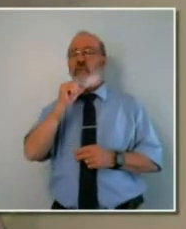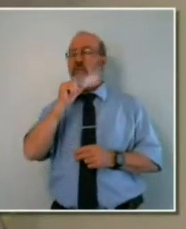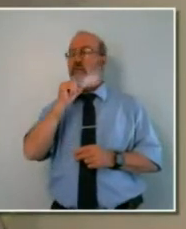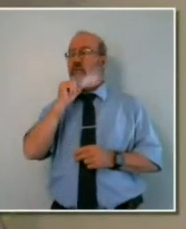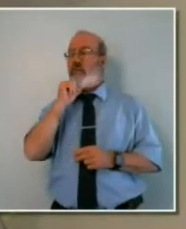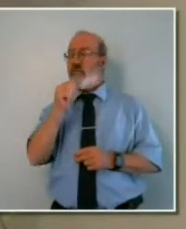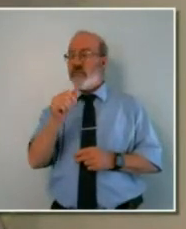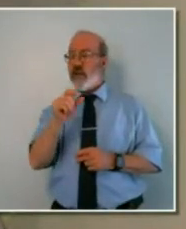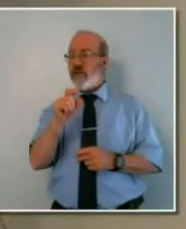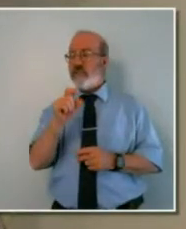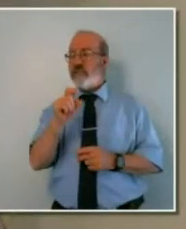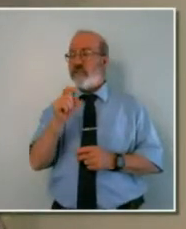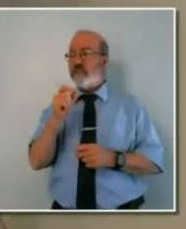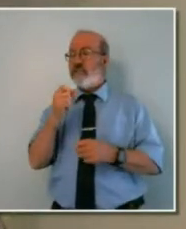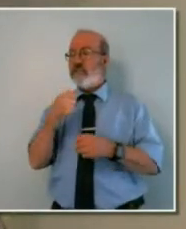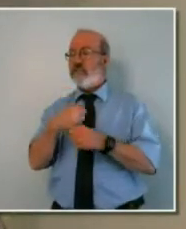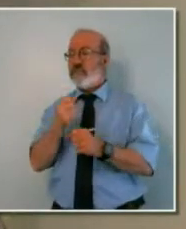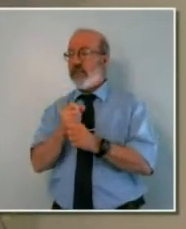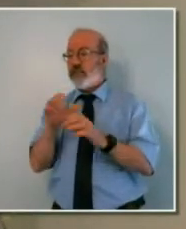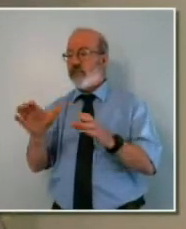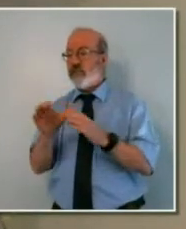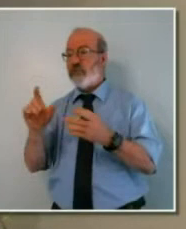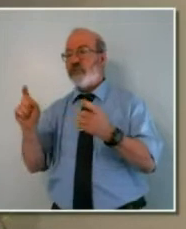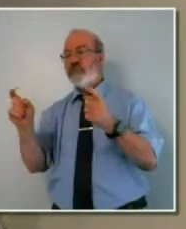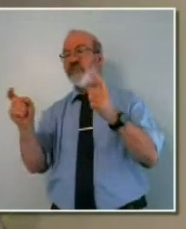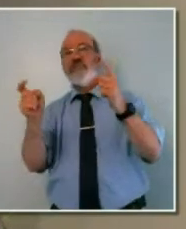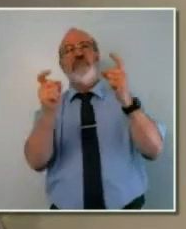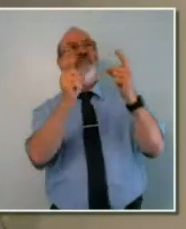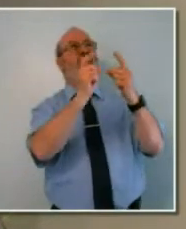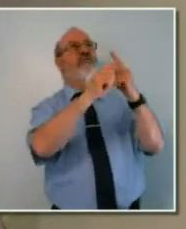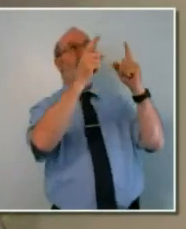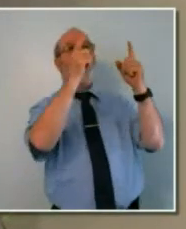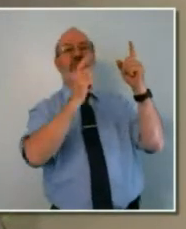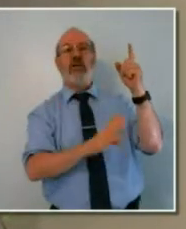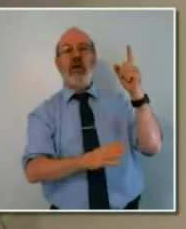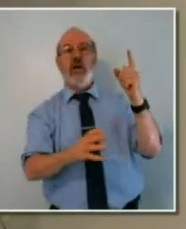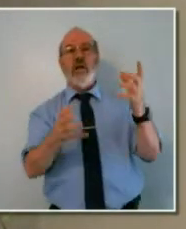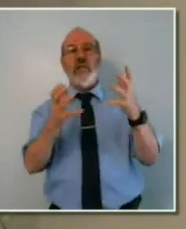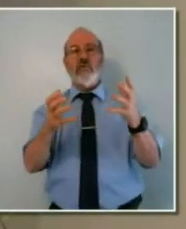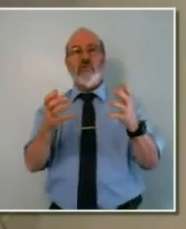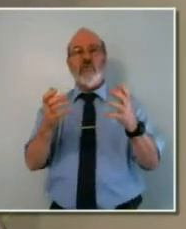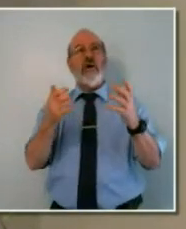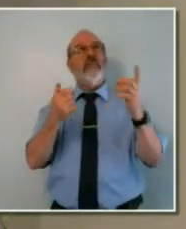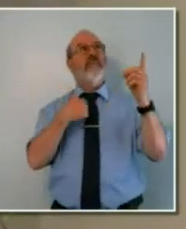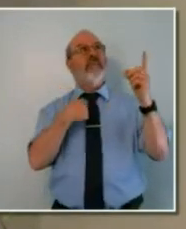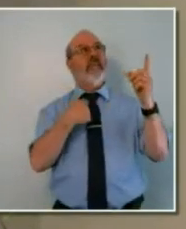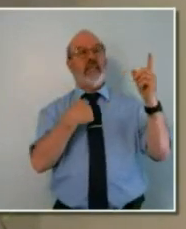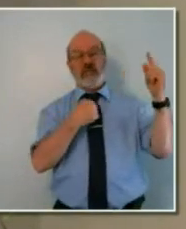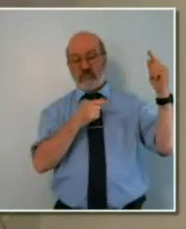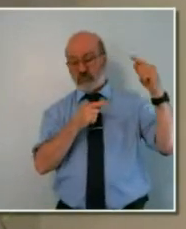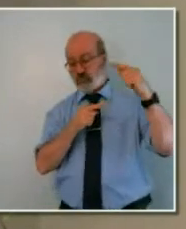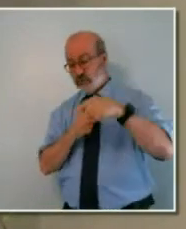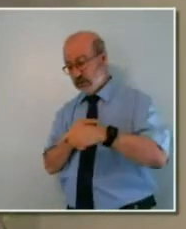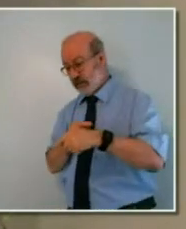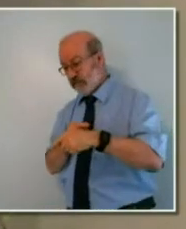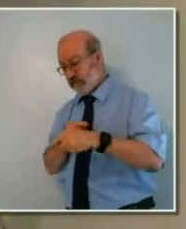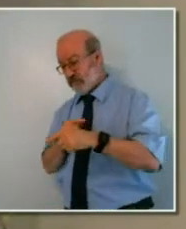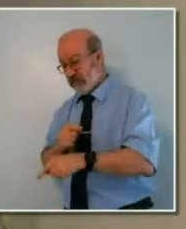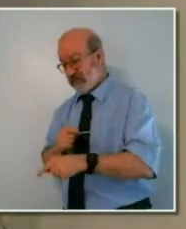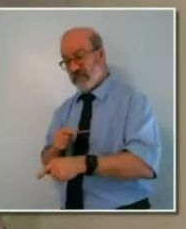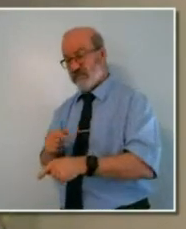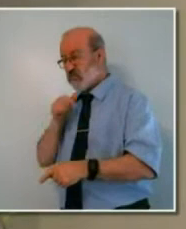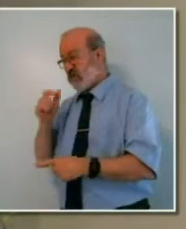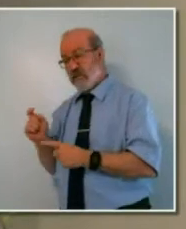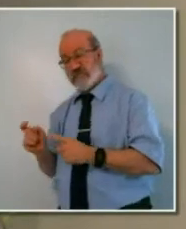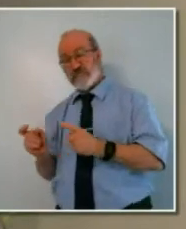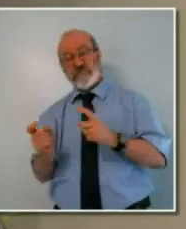doings to turn unto their God. They want me to turn unto them, but they will not frame their doings to